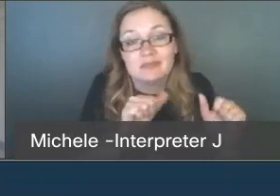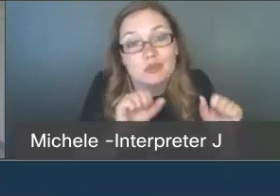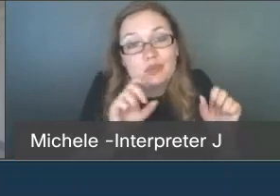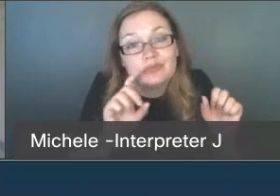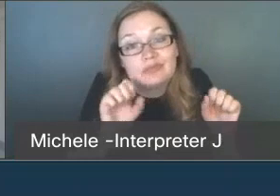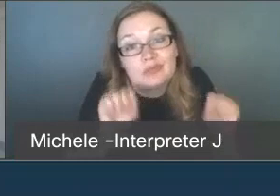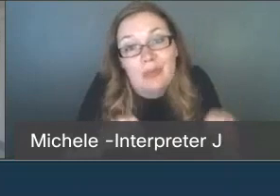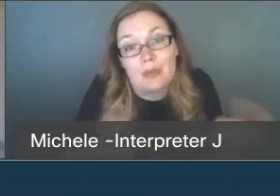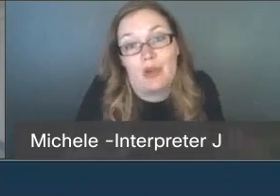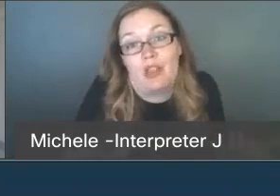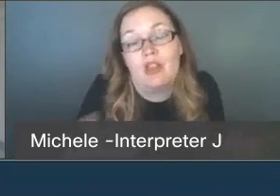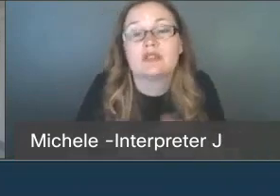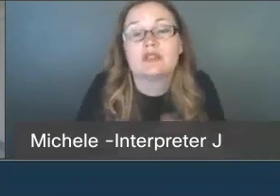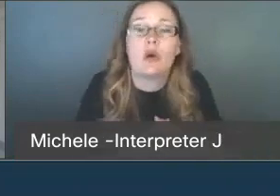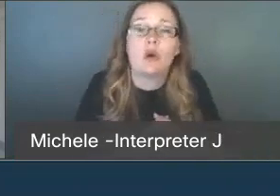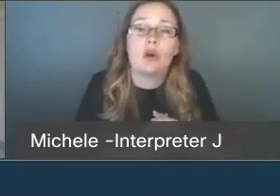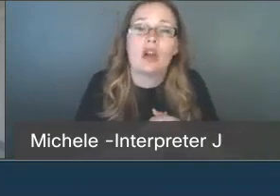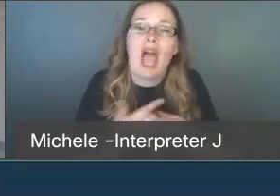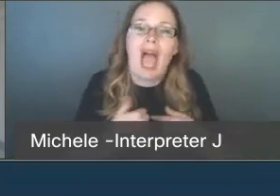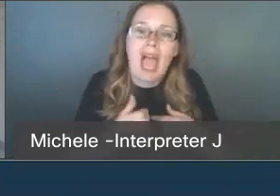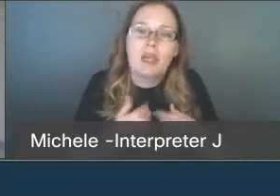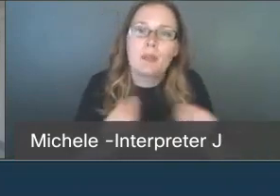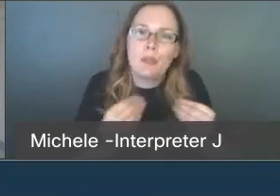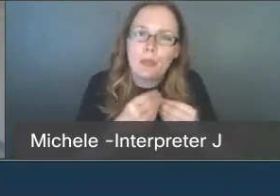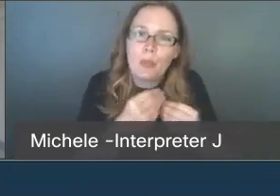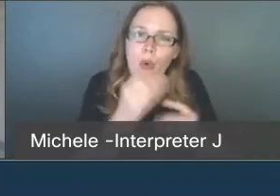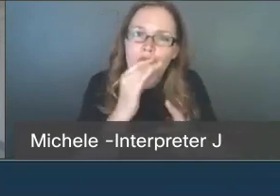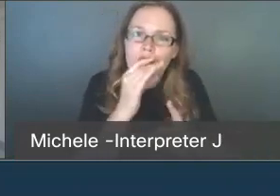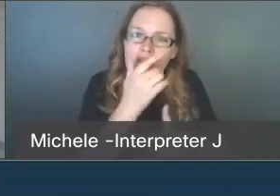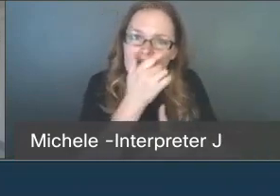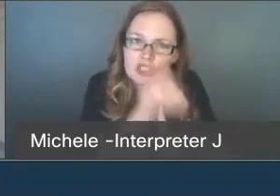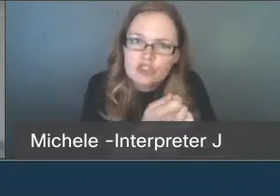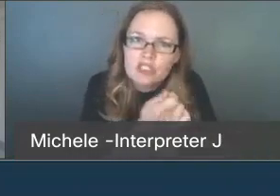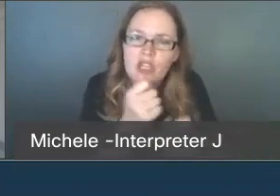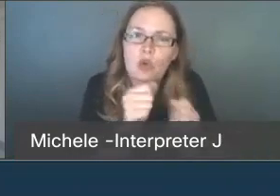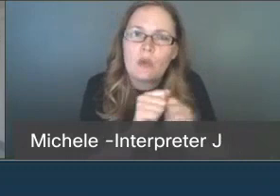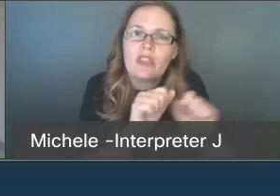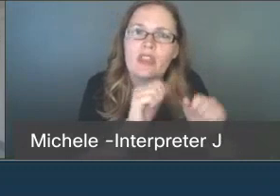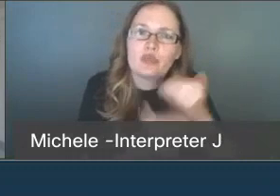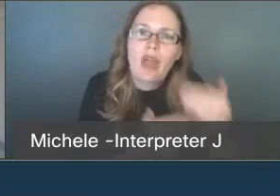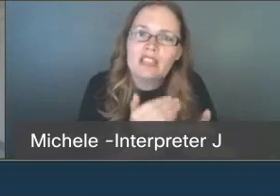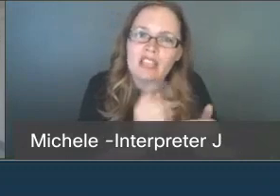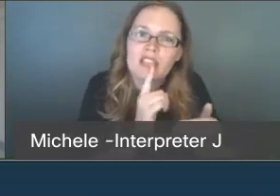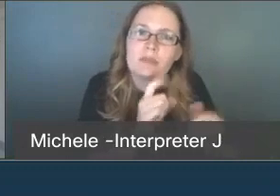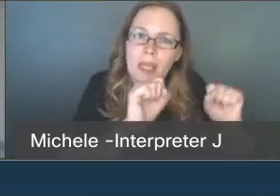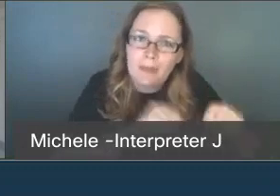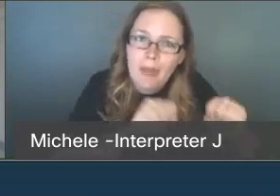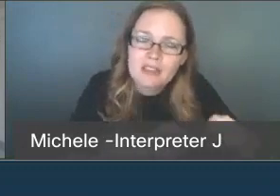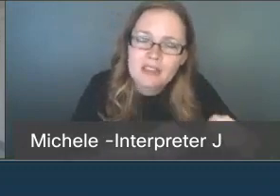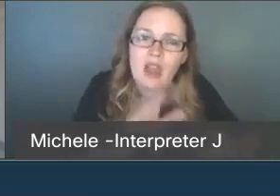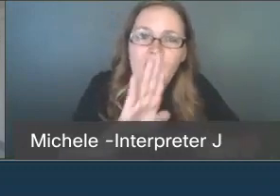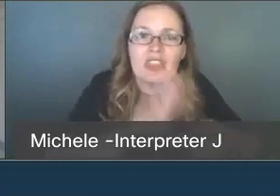So I'm always more interested in the process being feasible than having the most